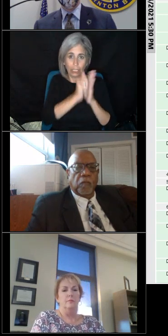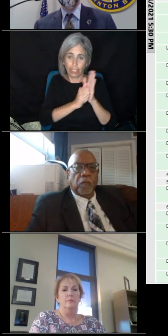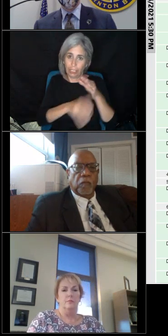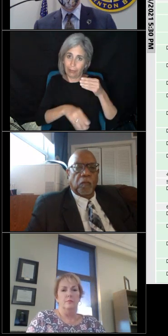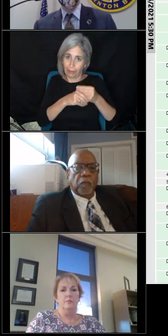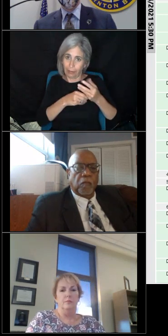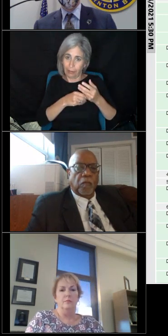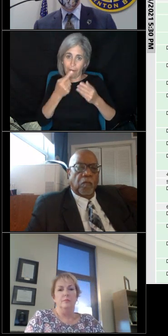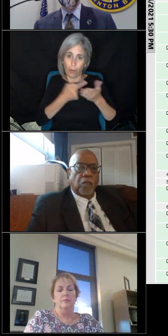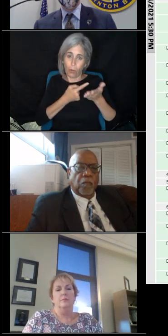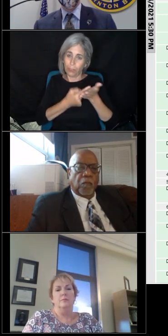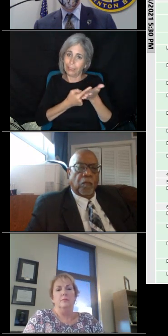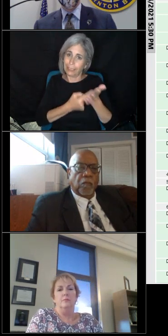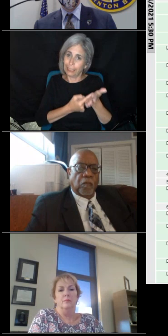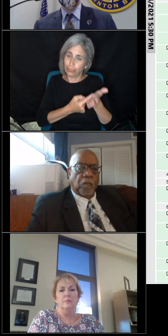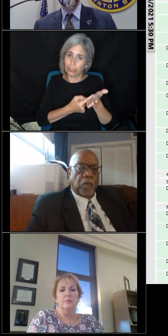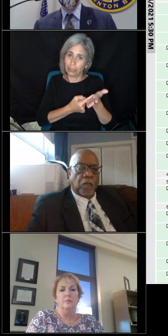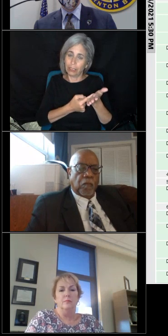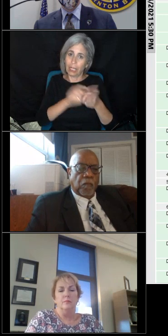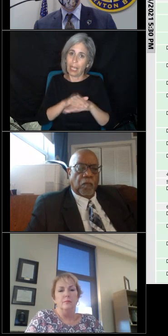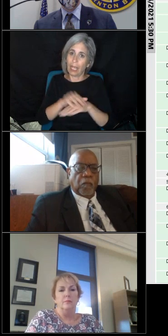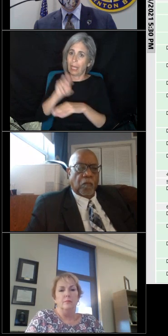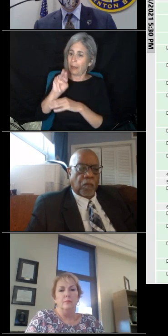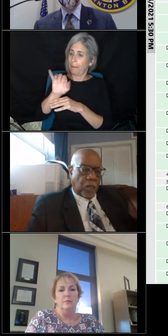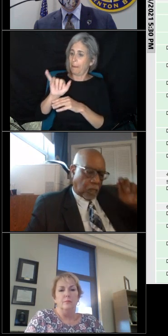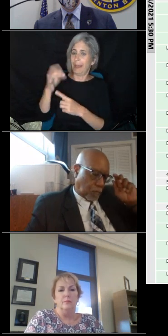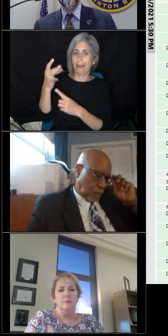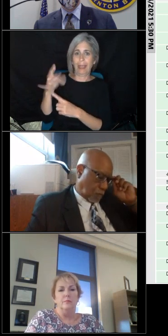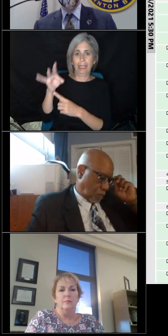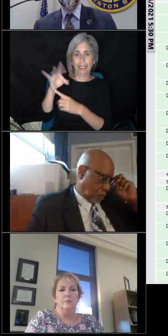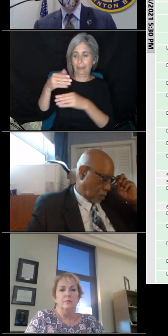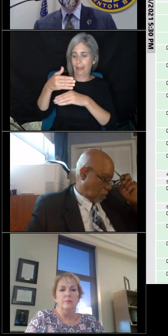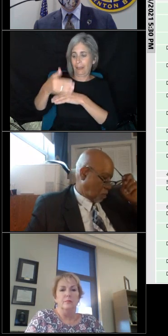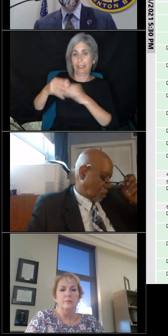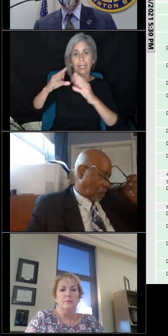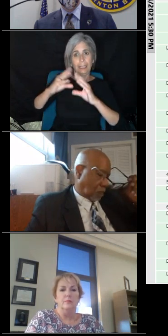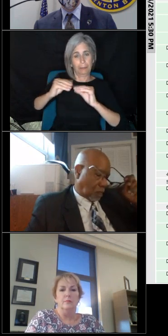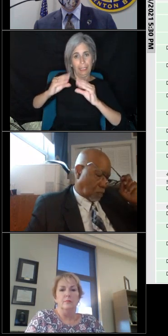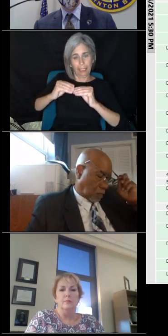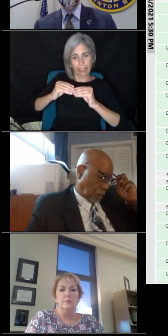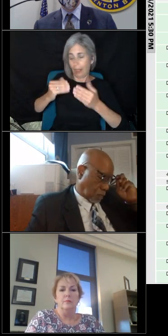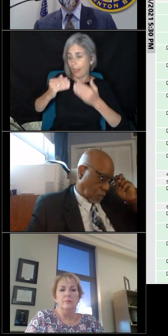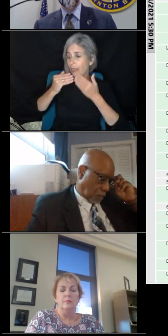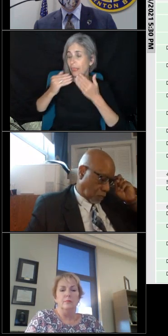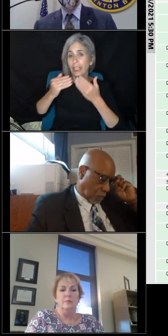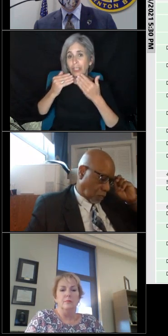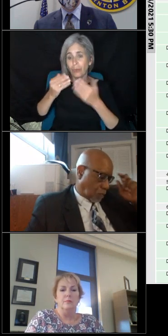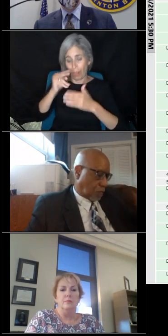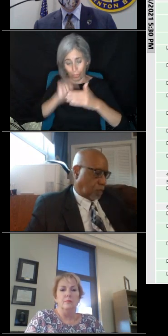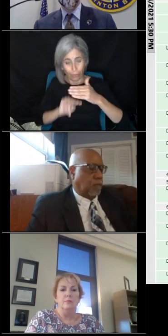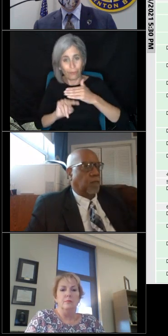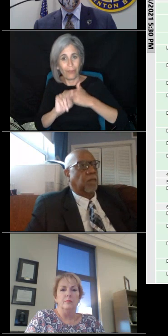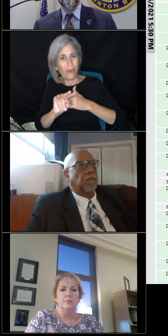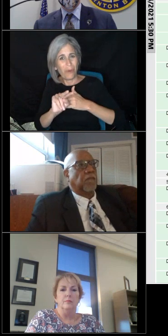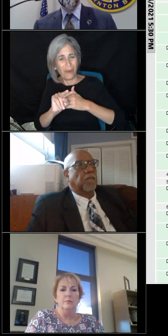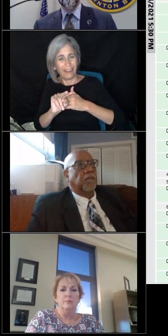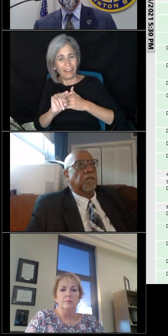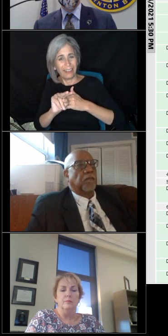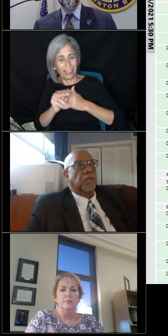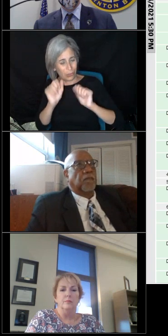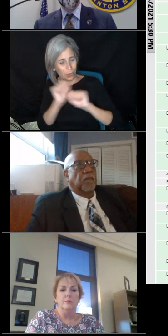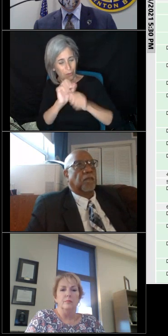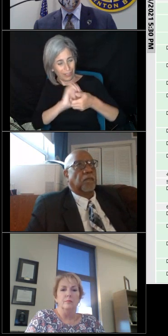for discussion on May 18th, the next meeting. Thank you, and I look forward to